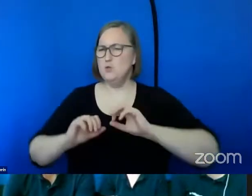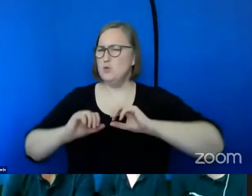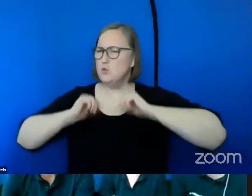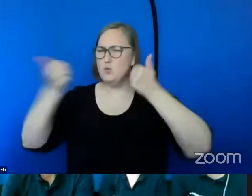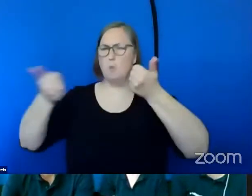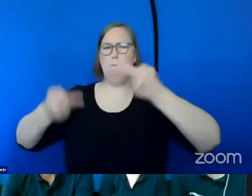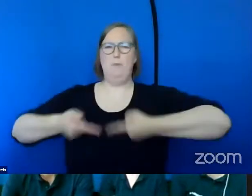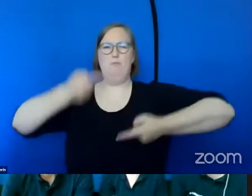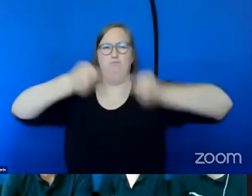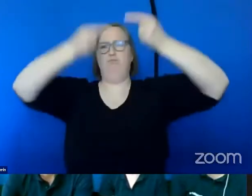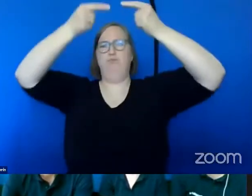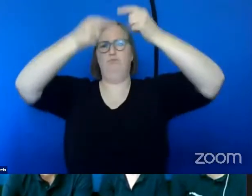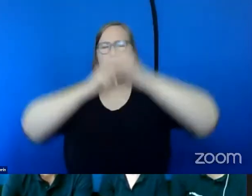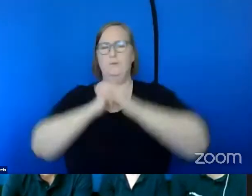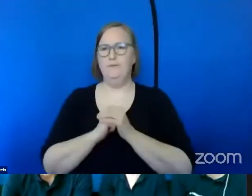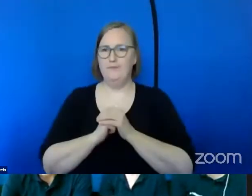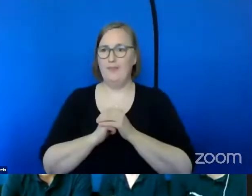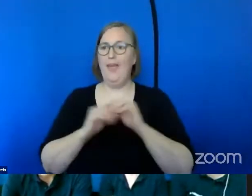guys.